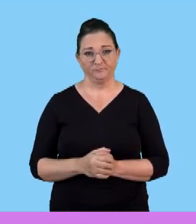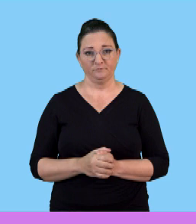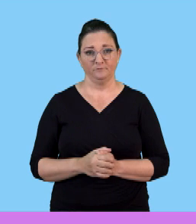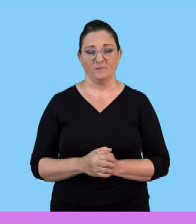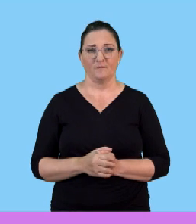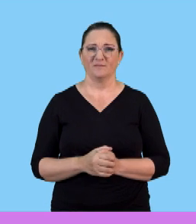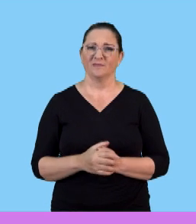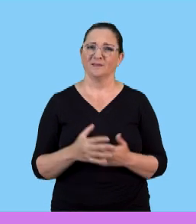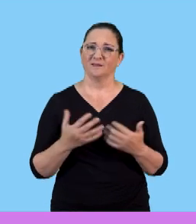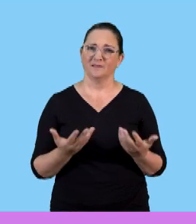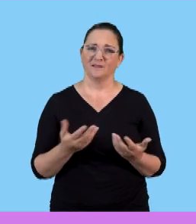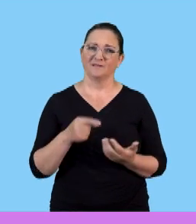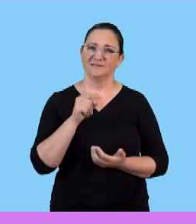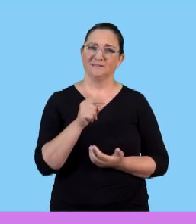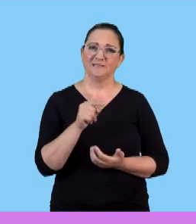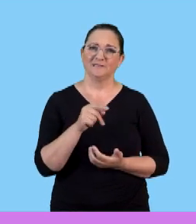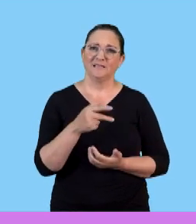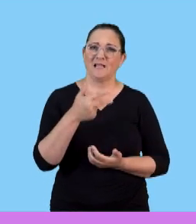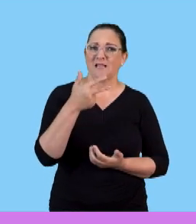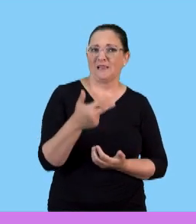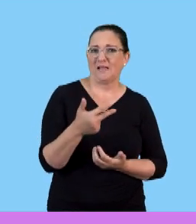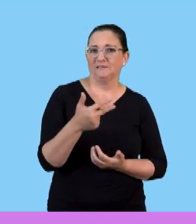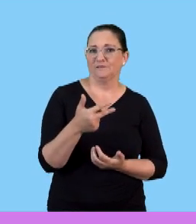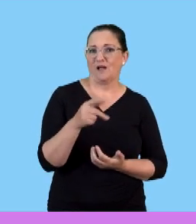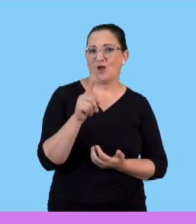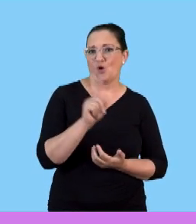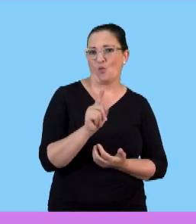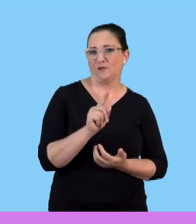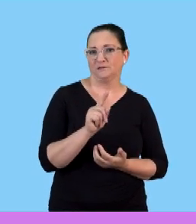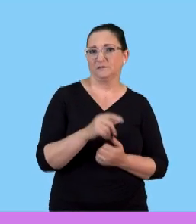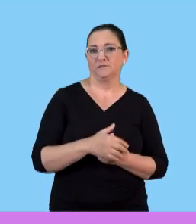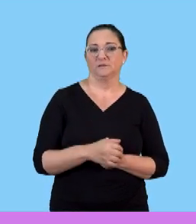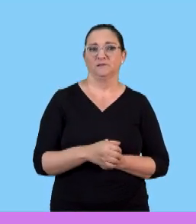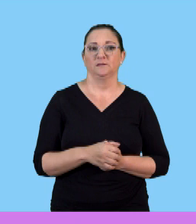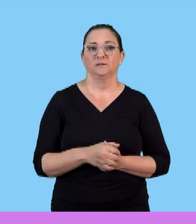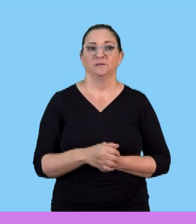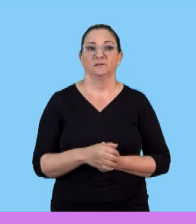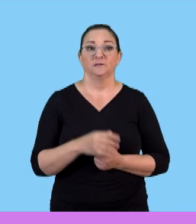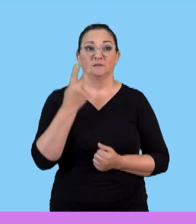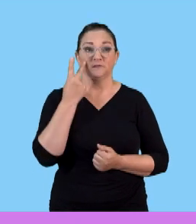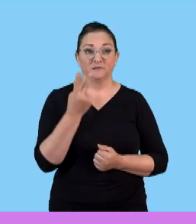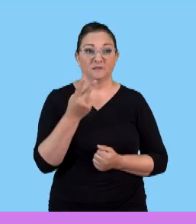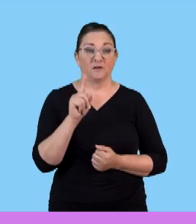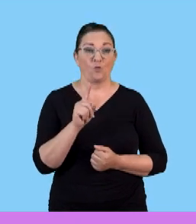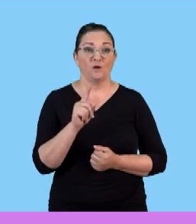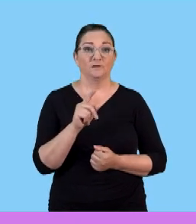So as what will we classify this child's weight status, right? So therefore I'll go and I